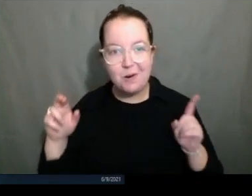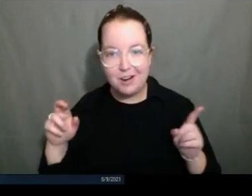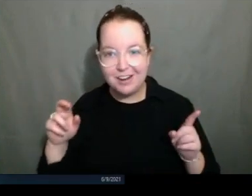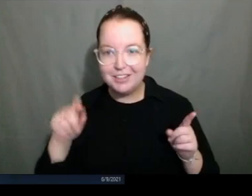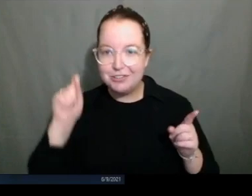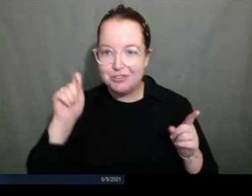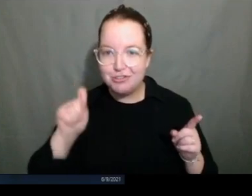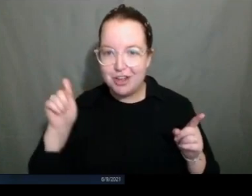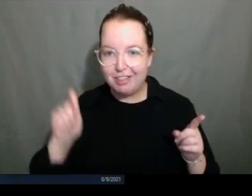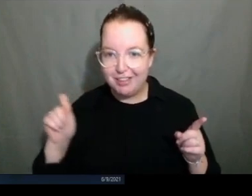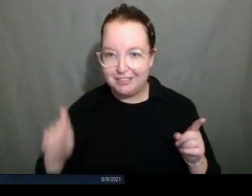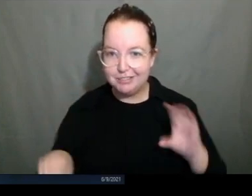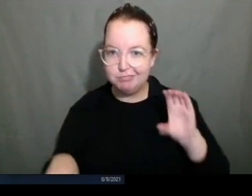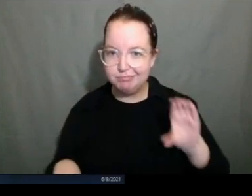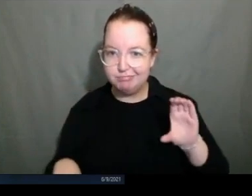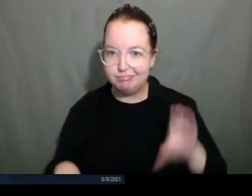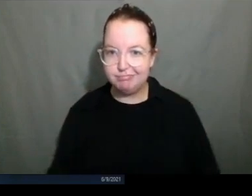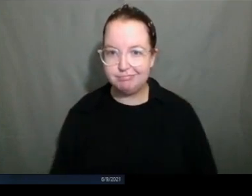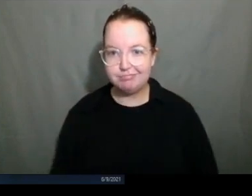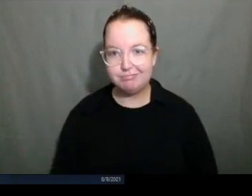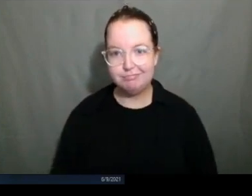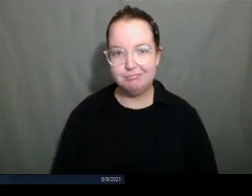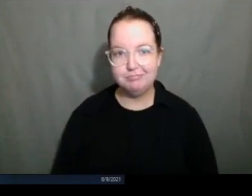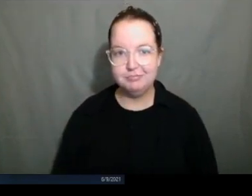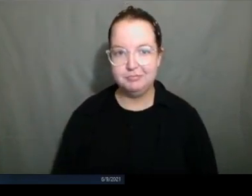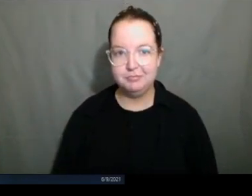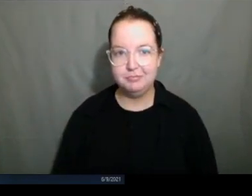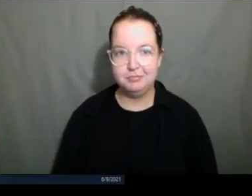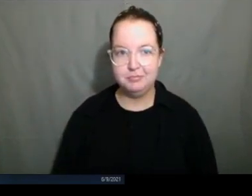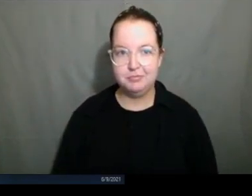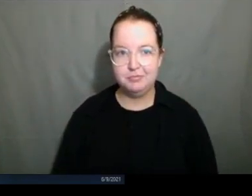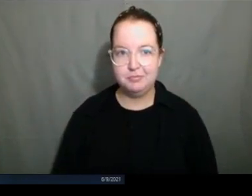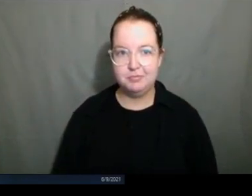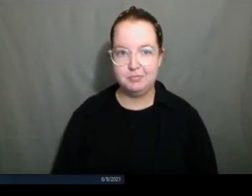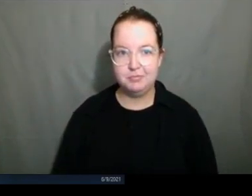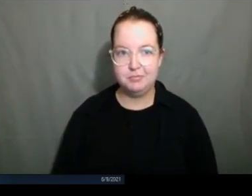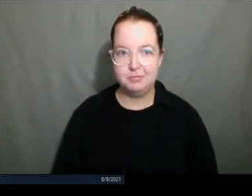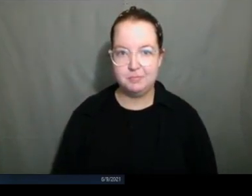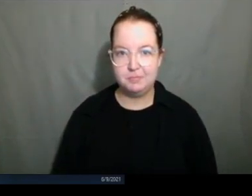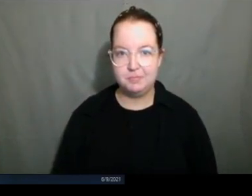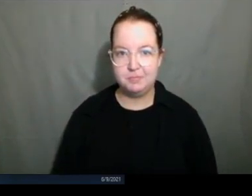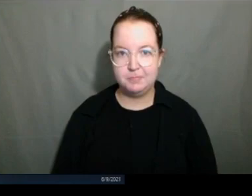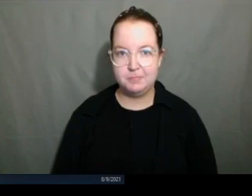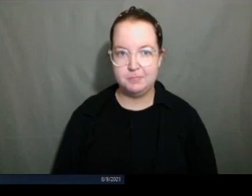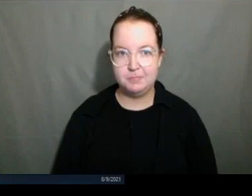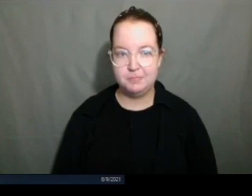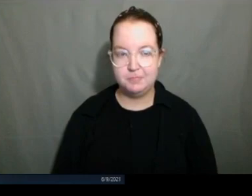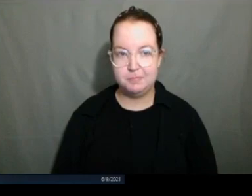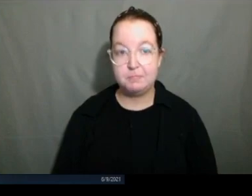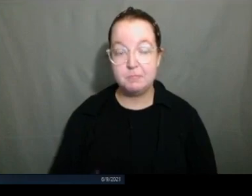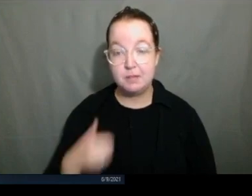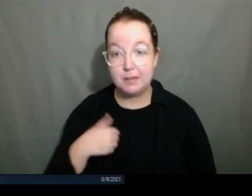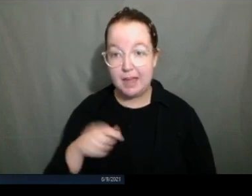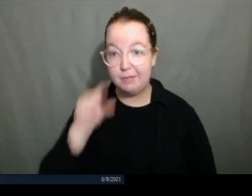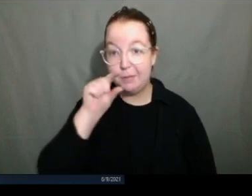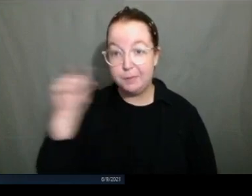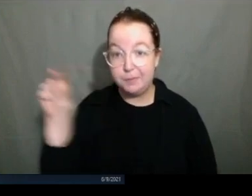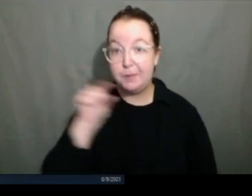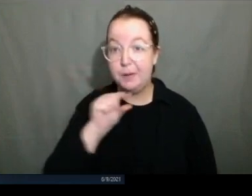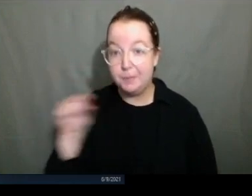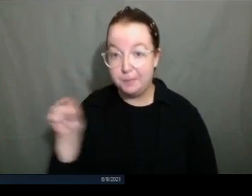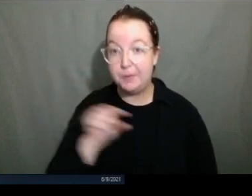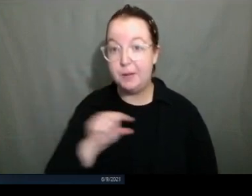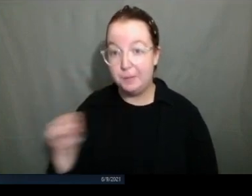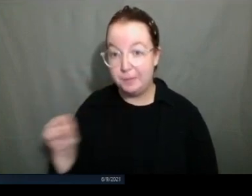Employee Verification Checklist under Checklist. From here, you'll see each task that you need to